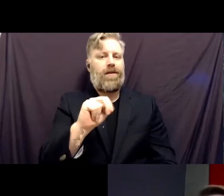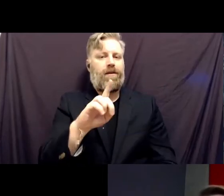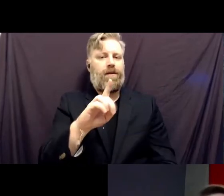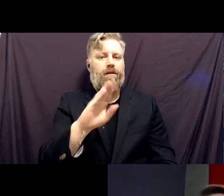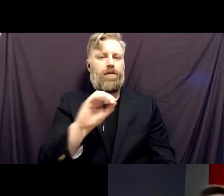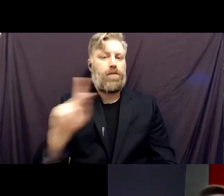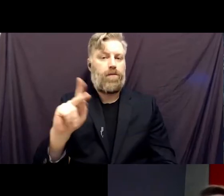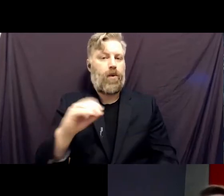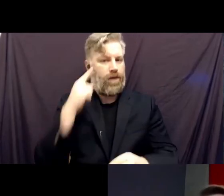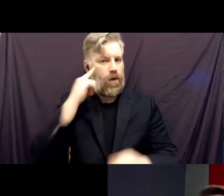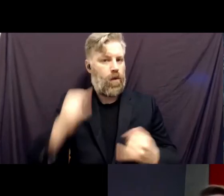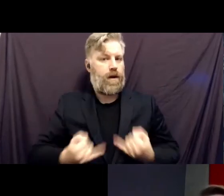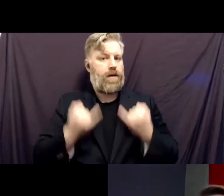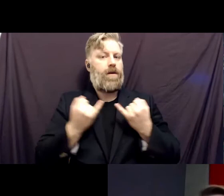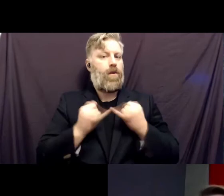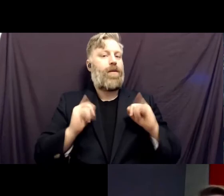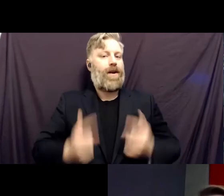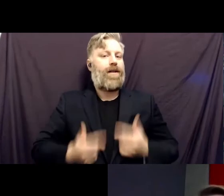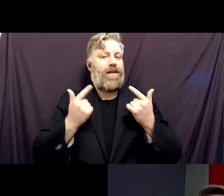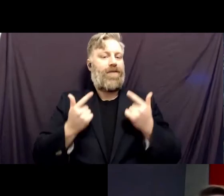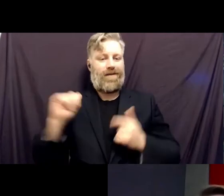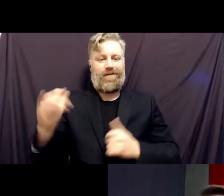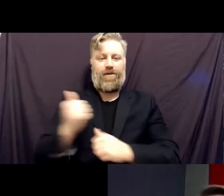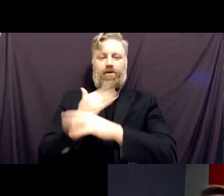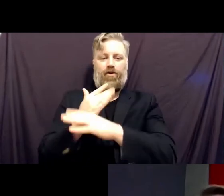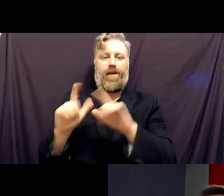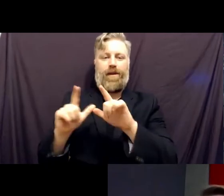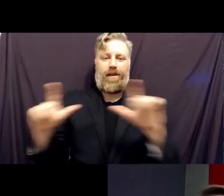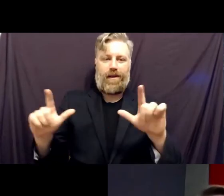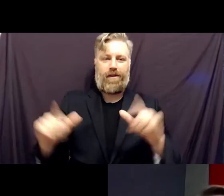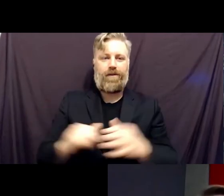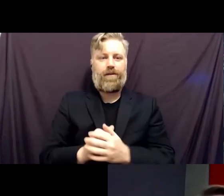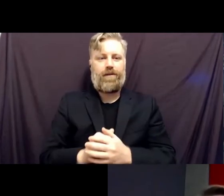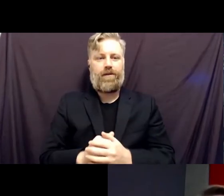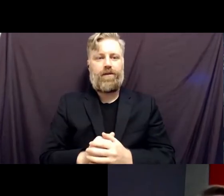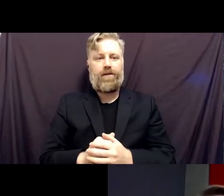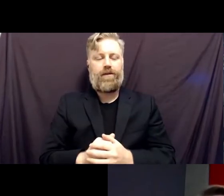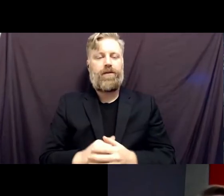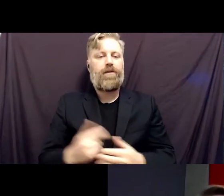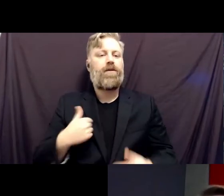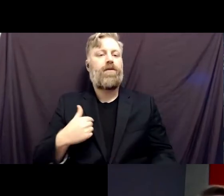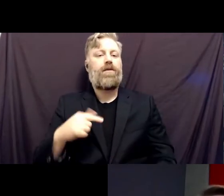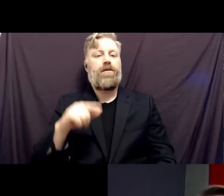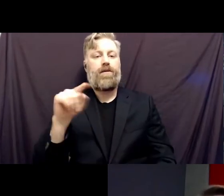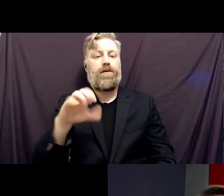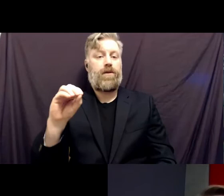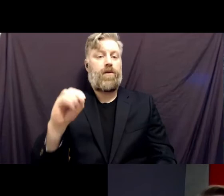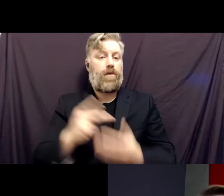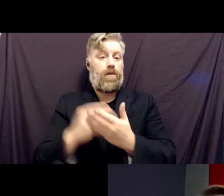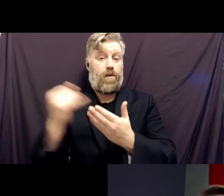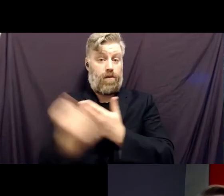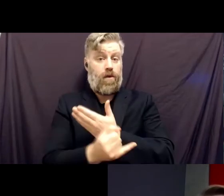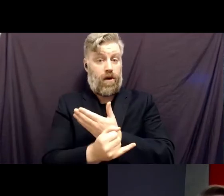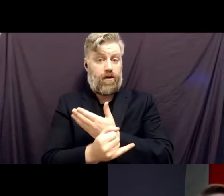German language, our first almanac, the Zero Project analysis